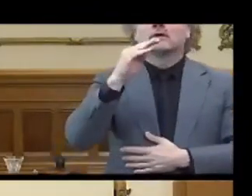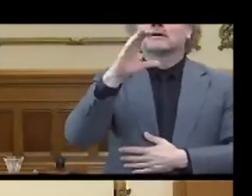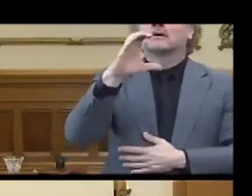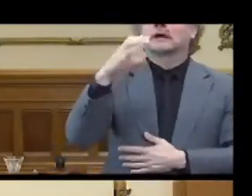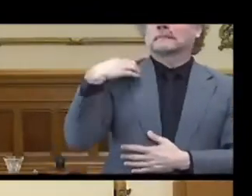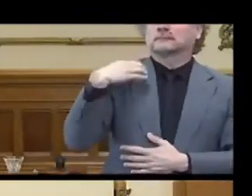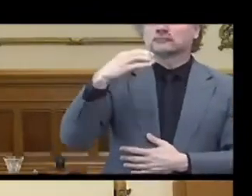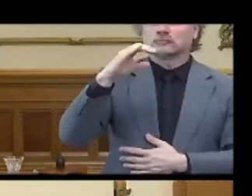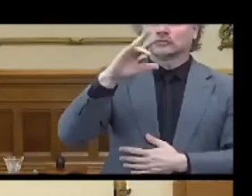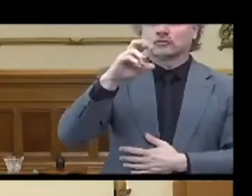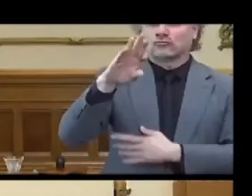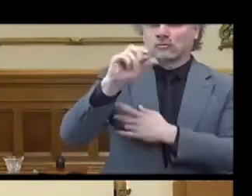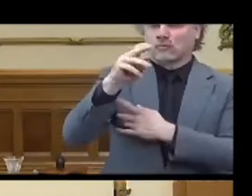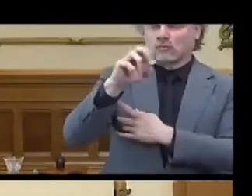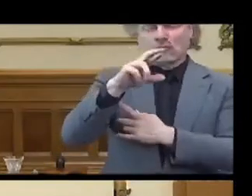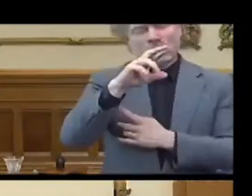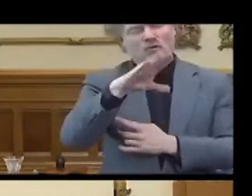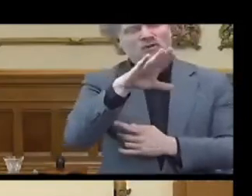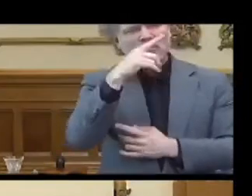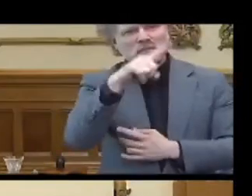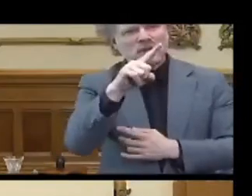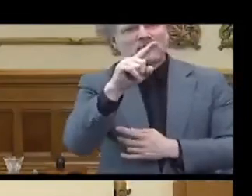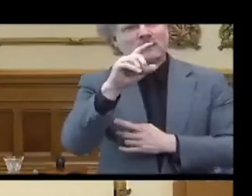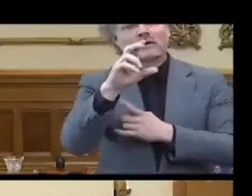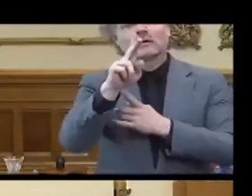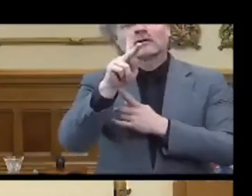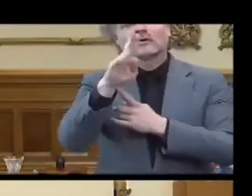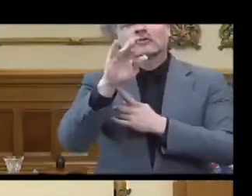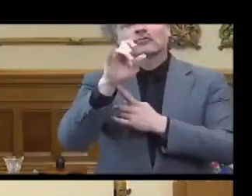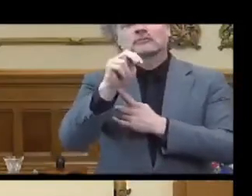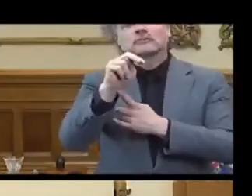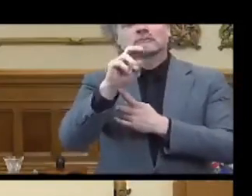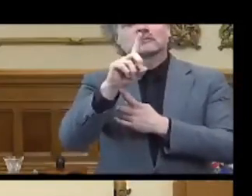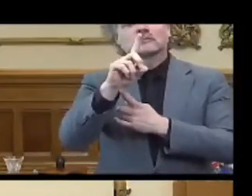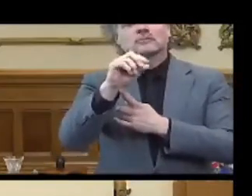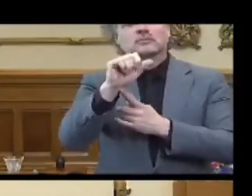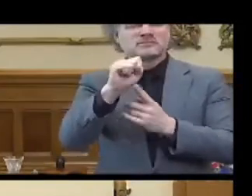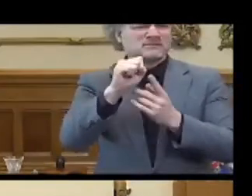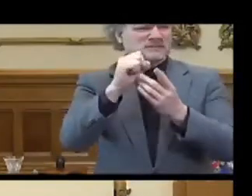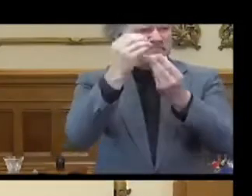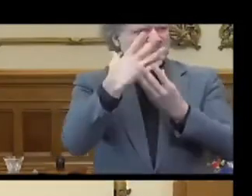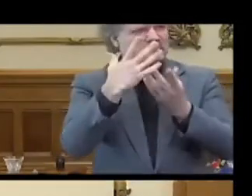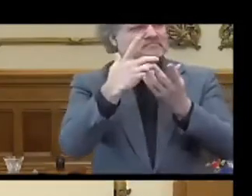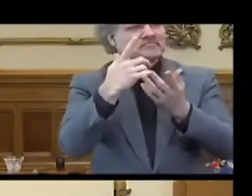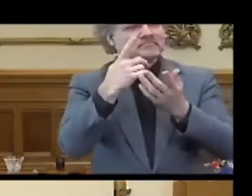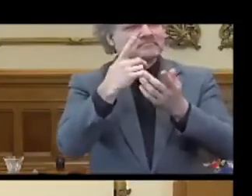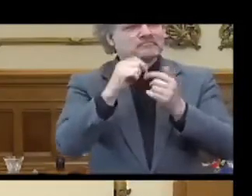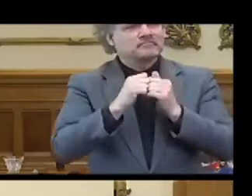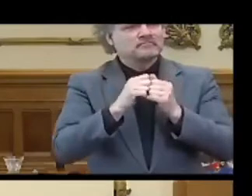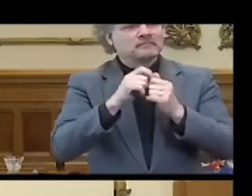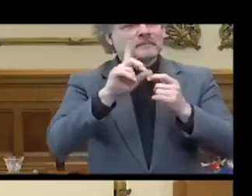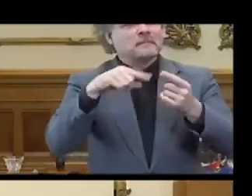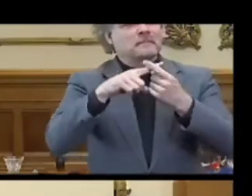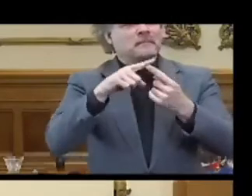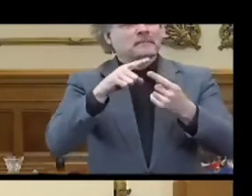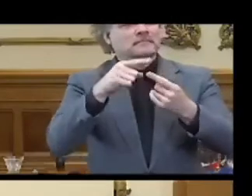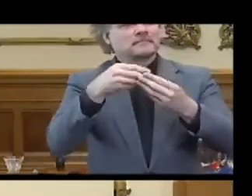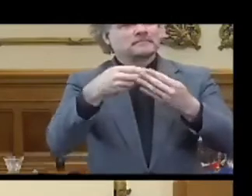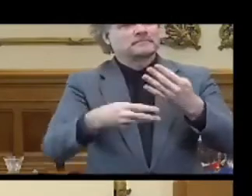a brief update, you and Dr. Kristen Doss, earlier today to some folks here, and I just commend you